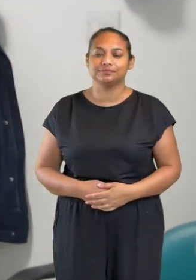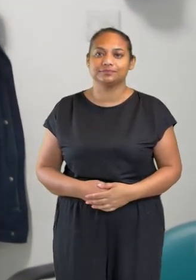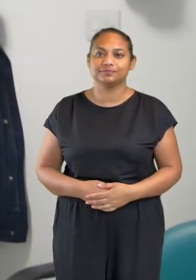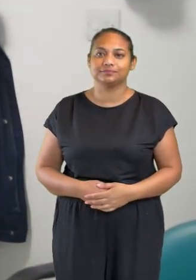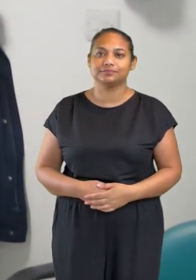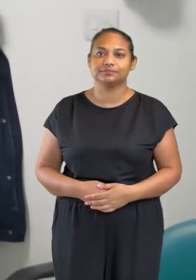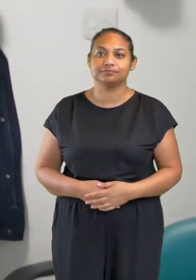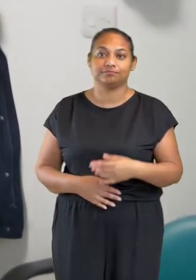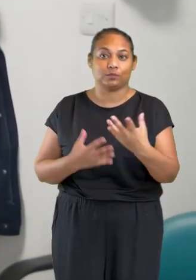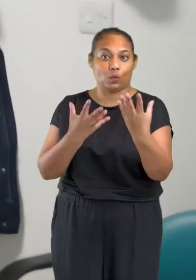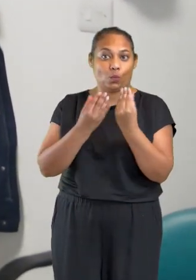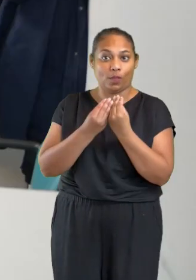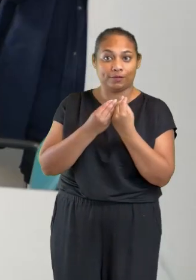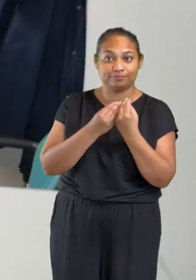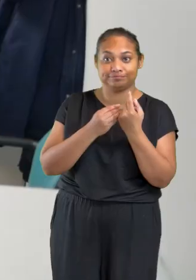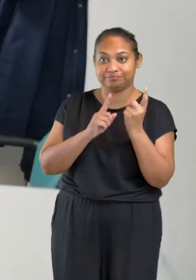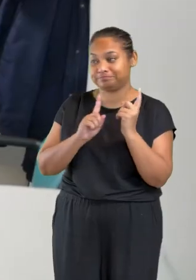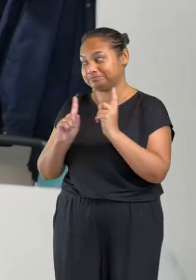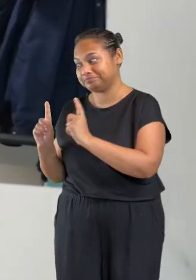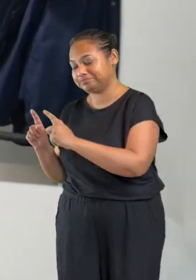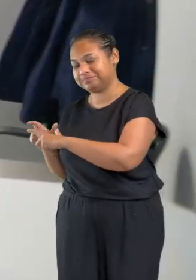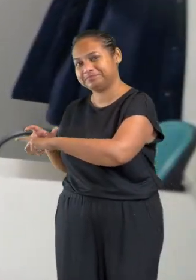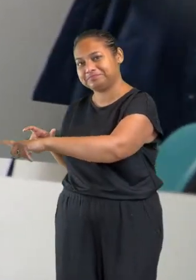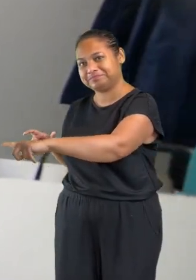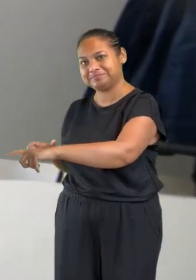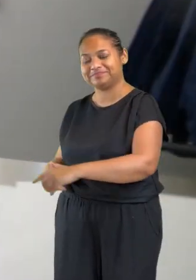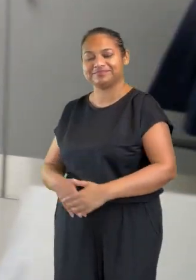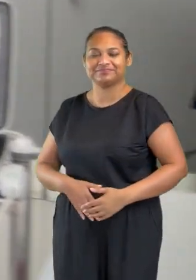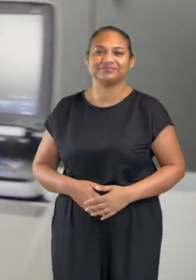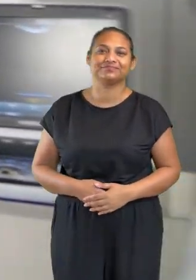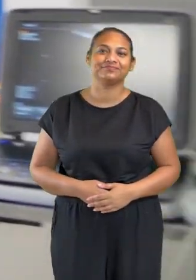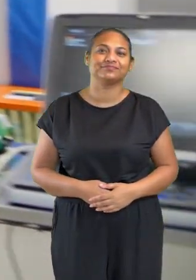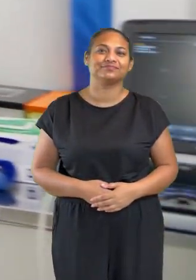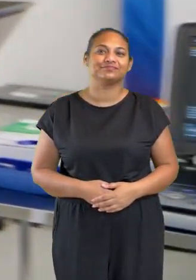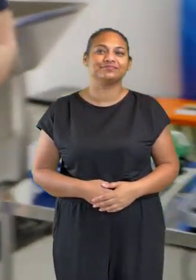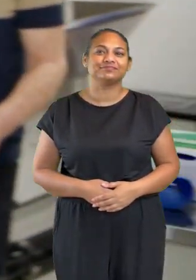Right, if you'd like to come and take a seat on the couch. Okay.